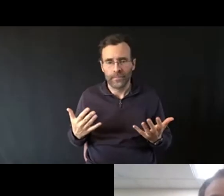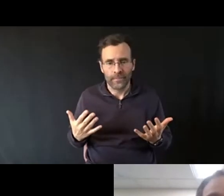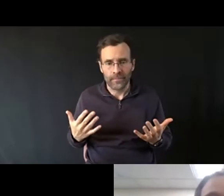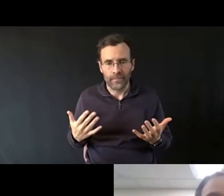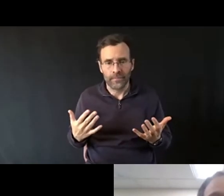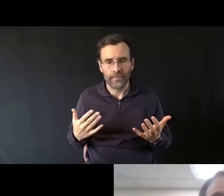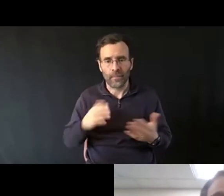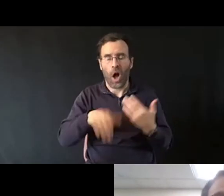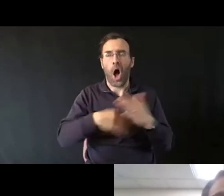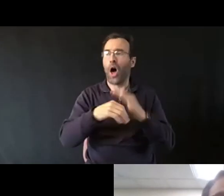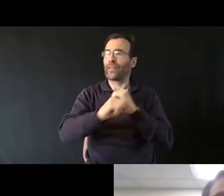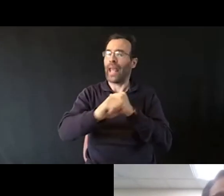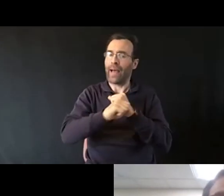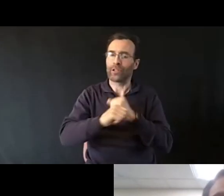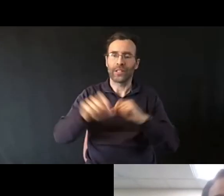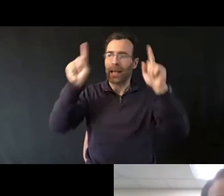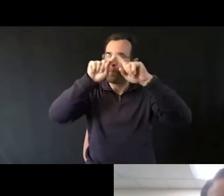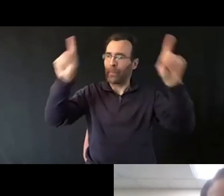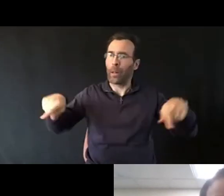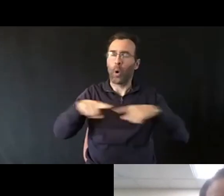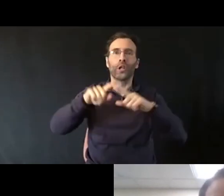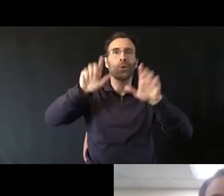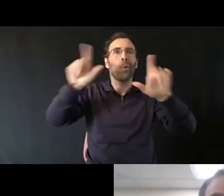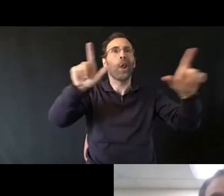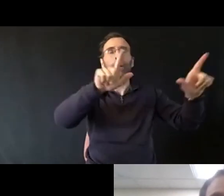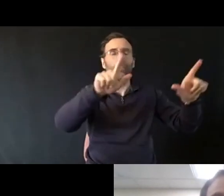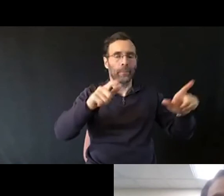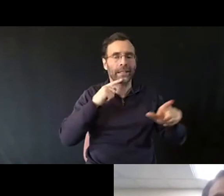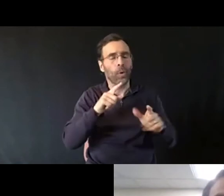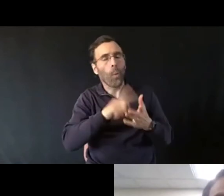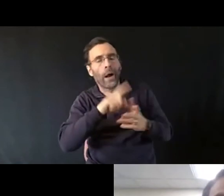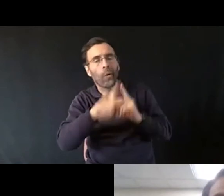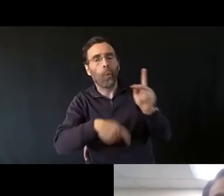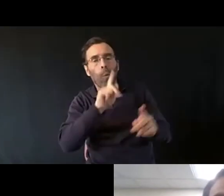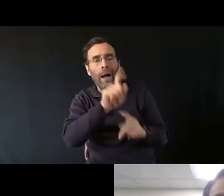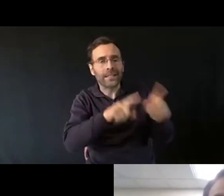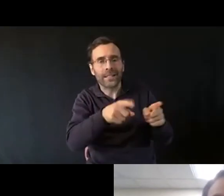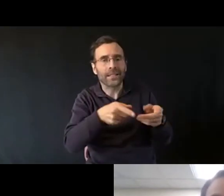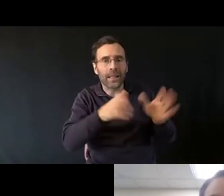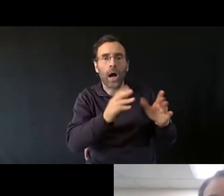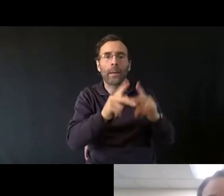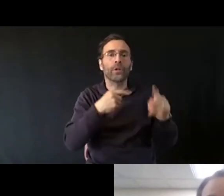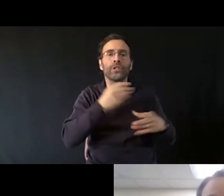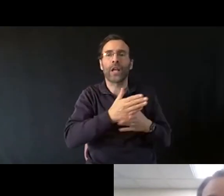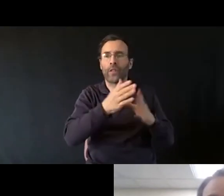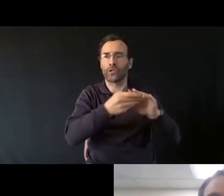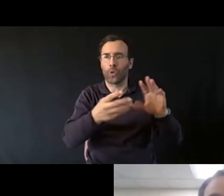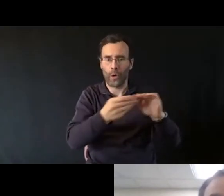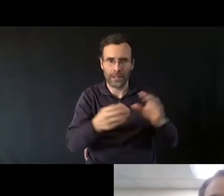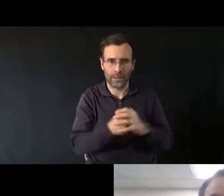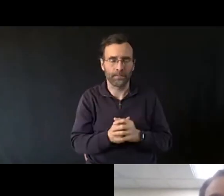all the advertising and billboards that you can put up. So I guess that's what I would say about accessing services.